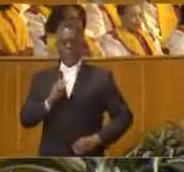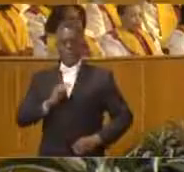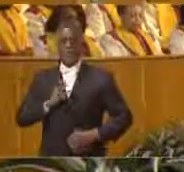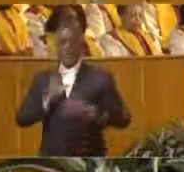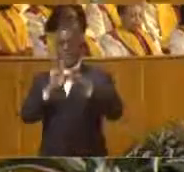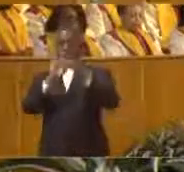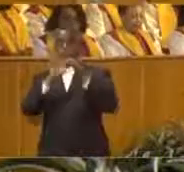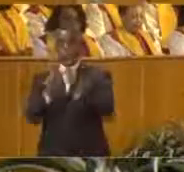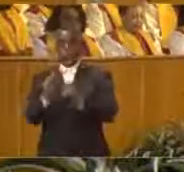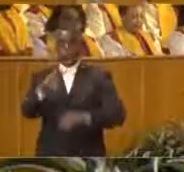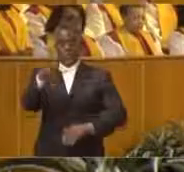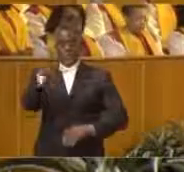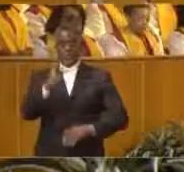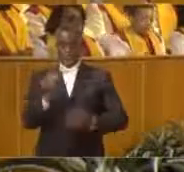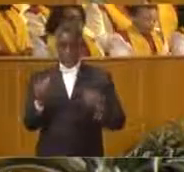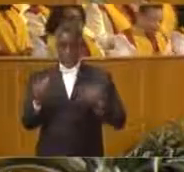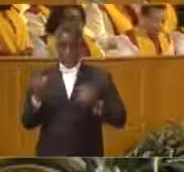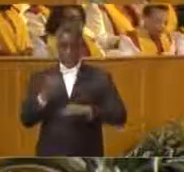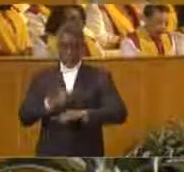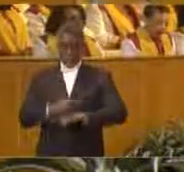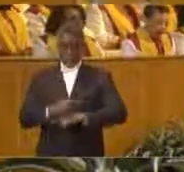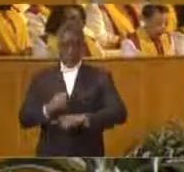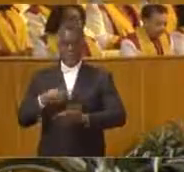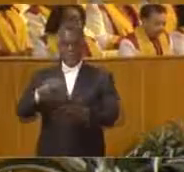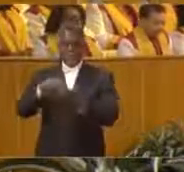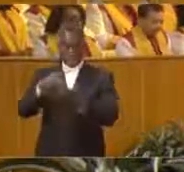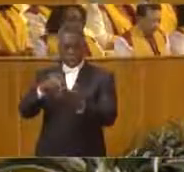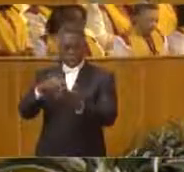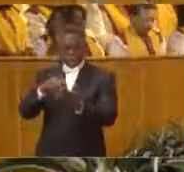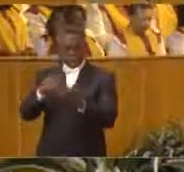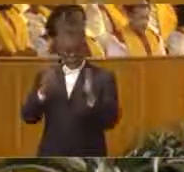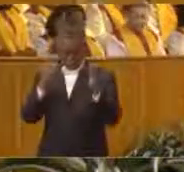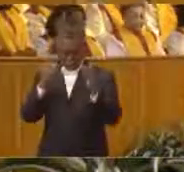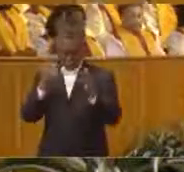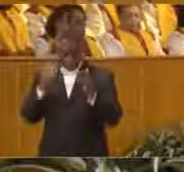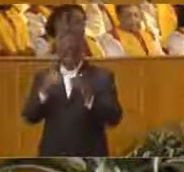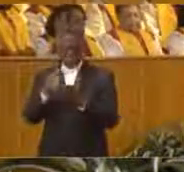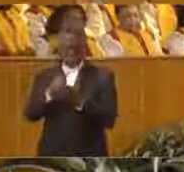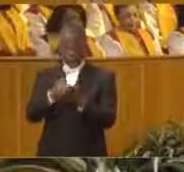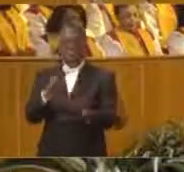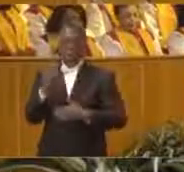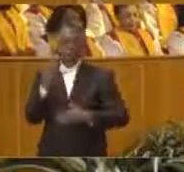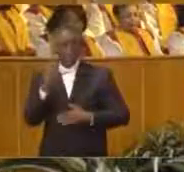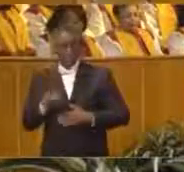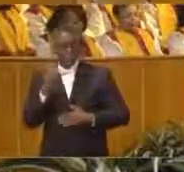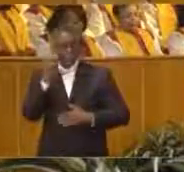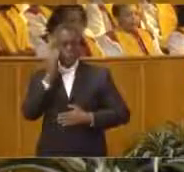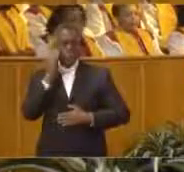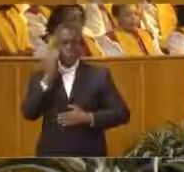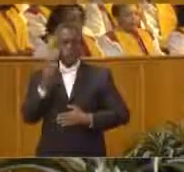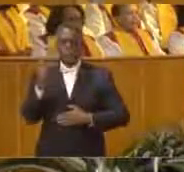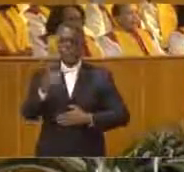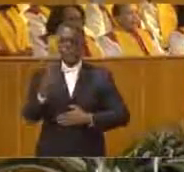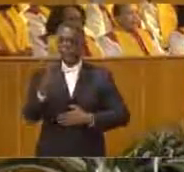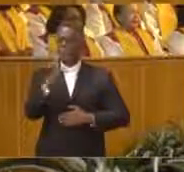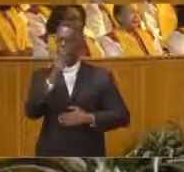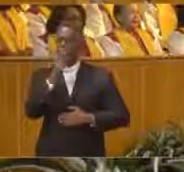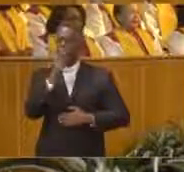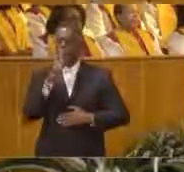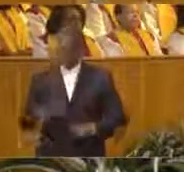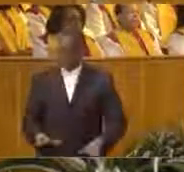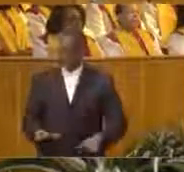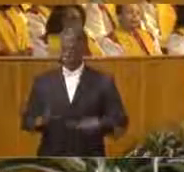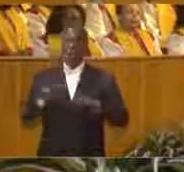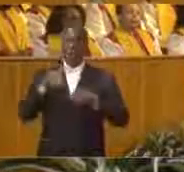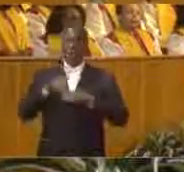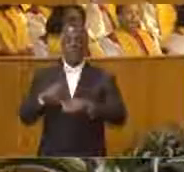God. Today, I want you to hear the reading of a passage of scripture that ought to sound familiar to anyone that's ever been